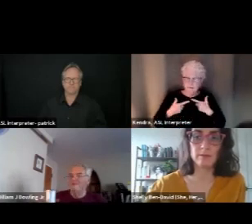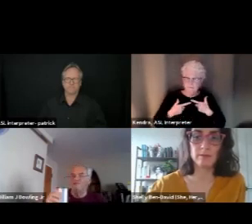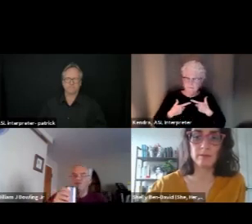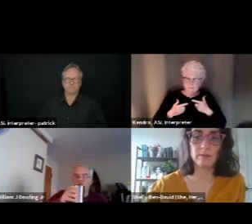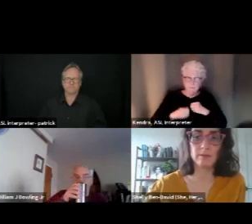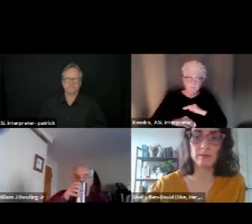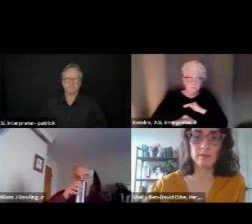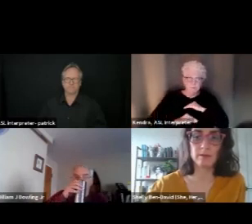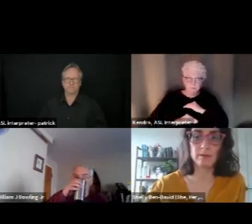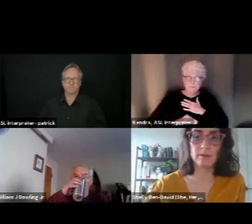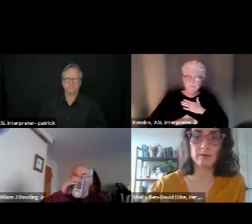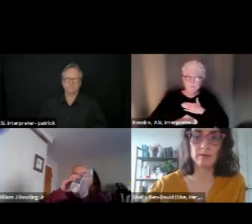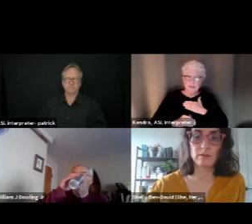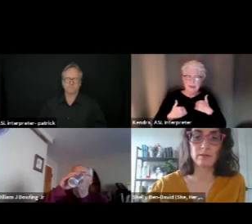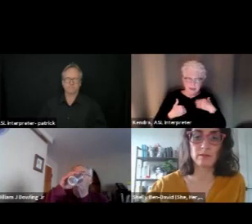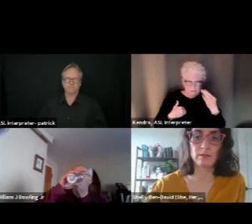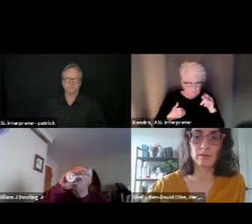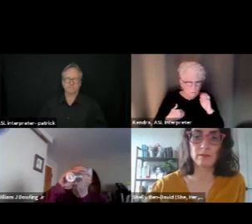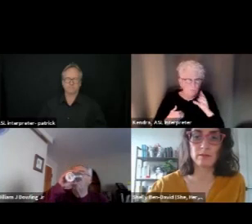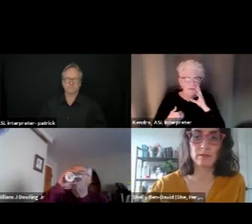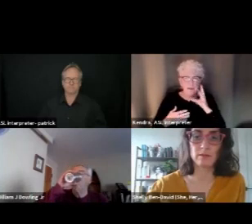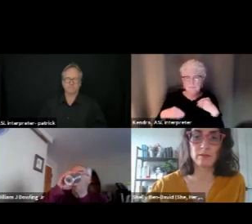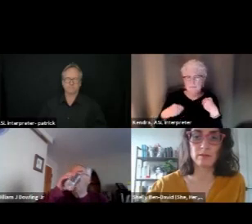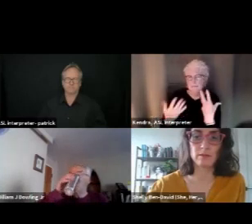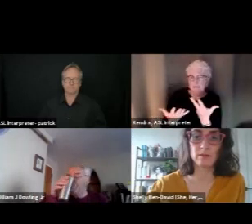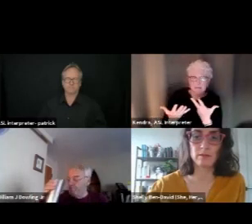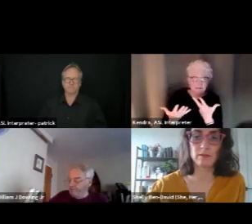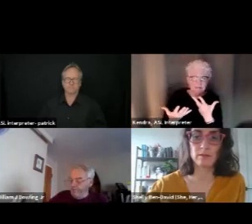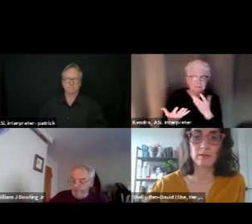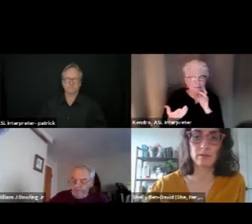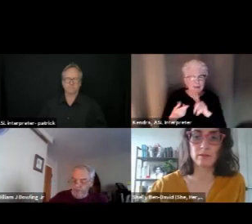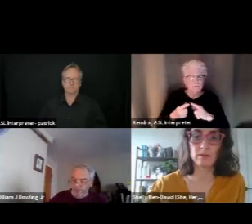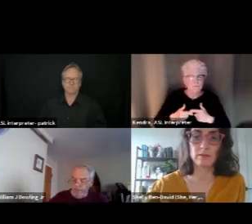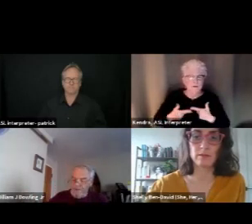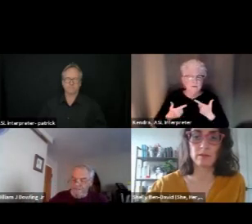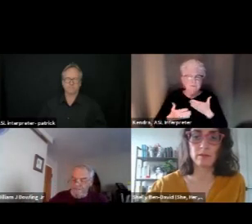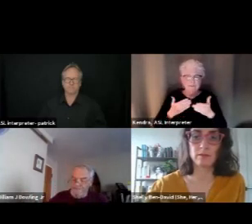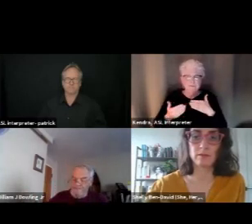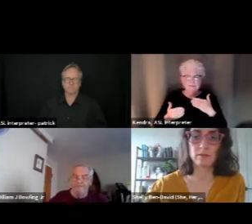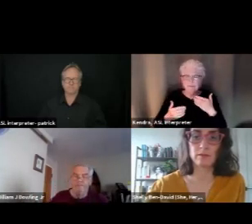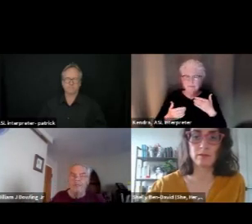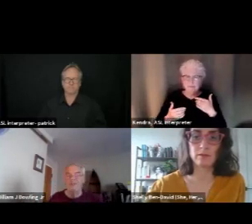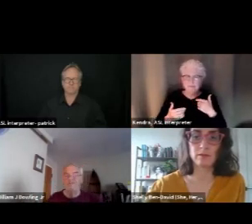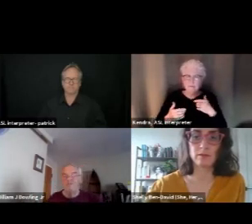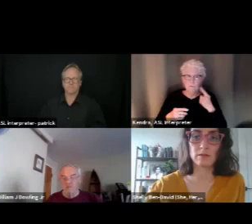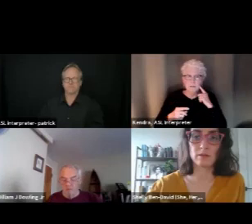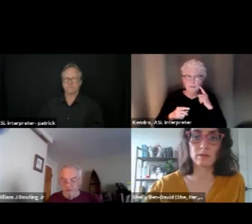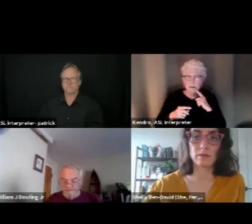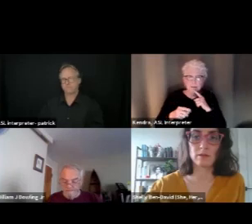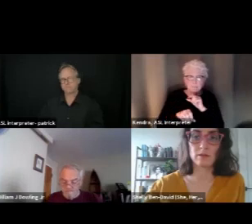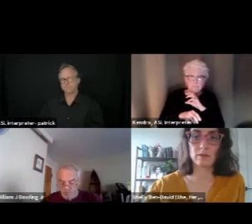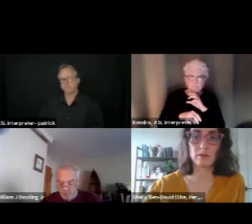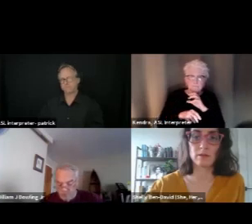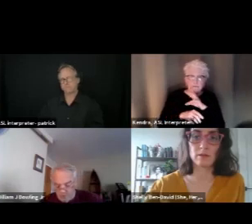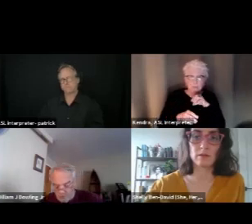one's life as one grows beyond the catastrophic events of mental illness. And this, kind of fits within the personal recovery definition of